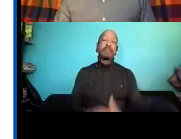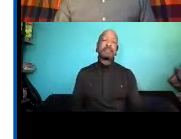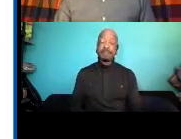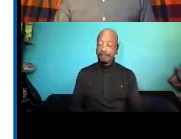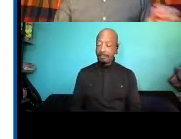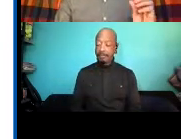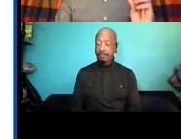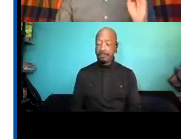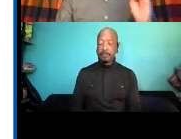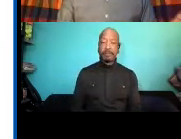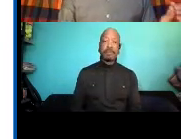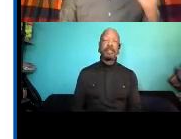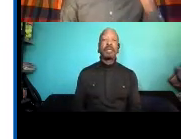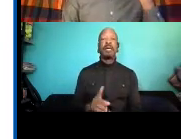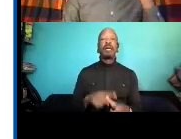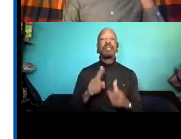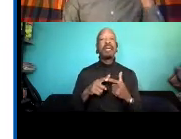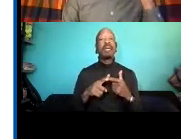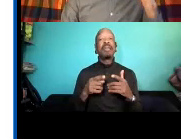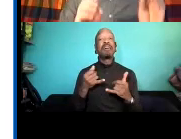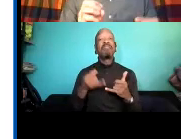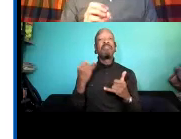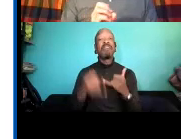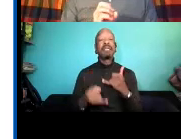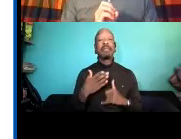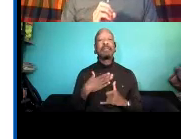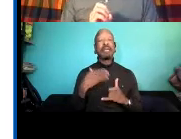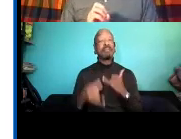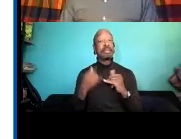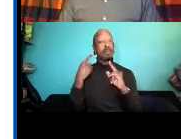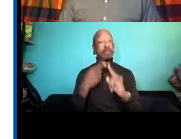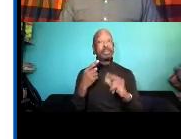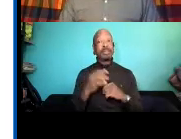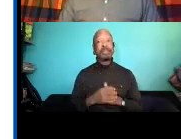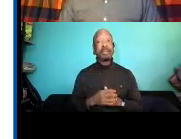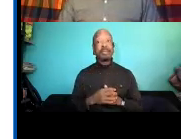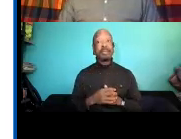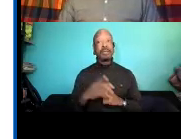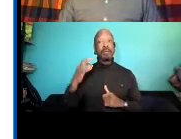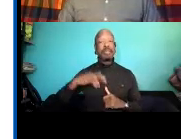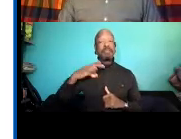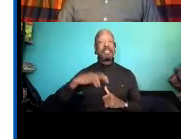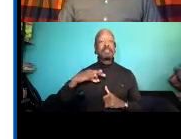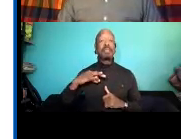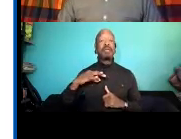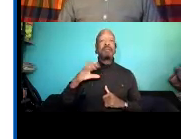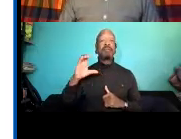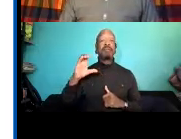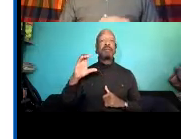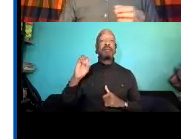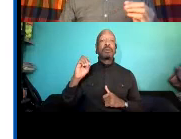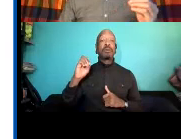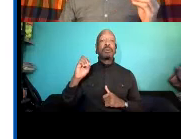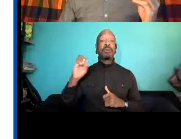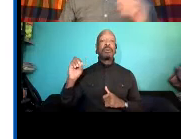And then finally, my final point on benefits of cooperative corporations is